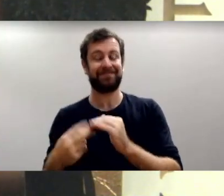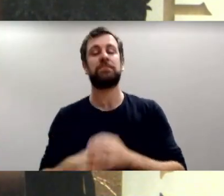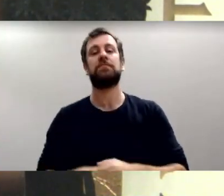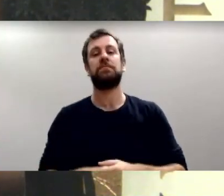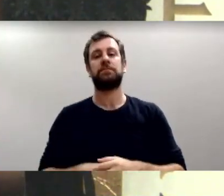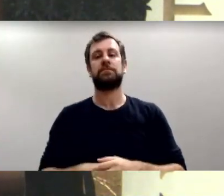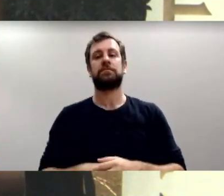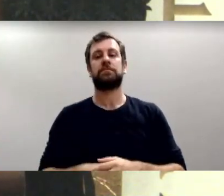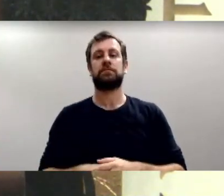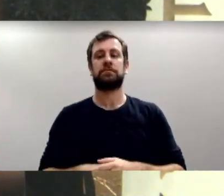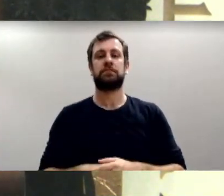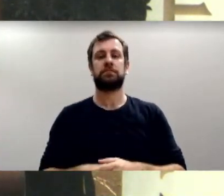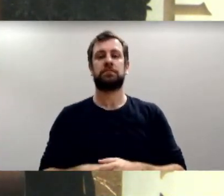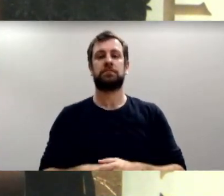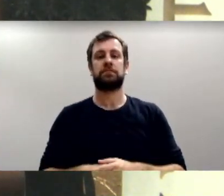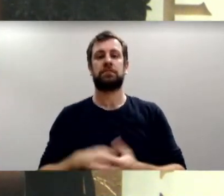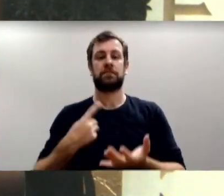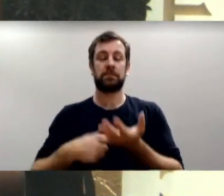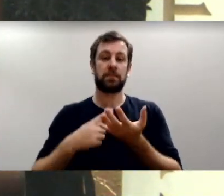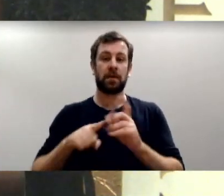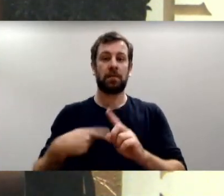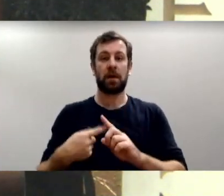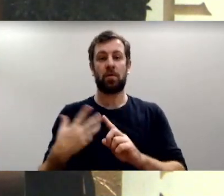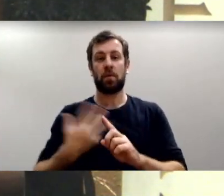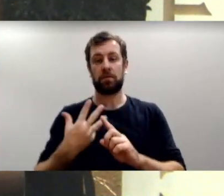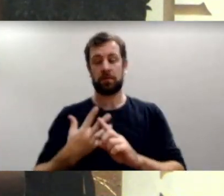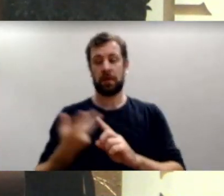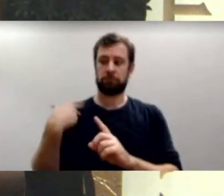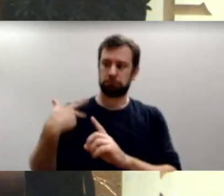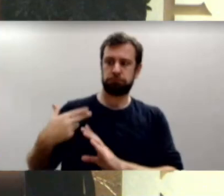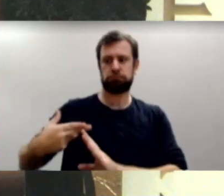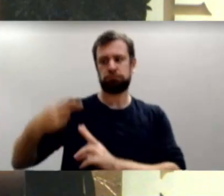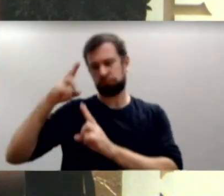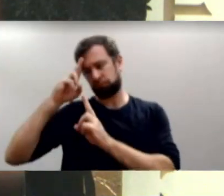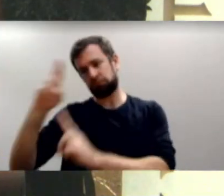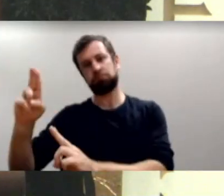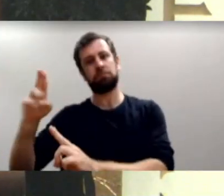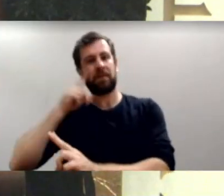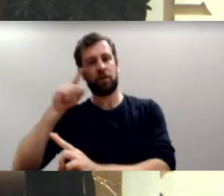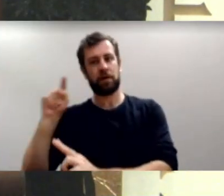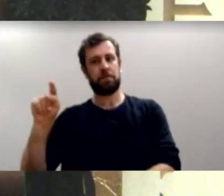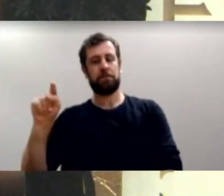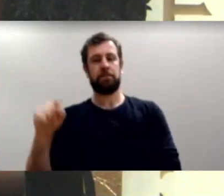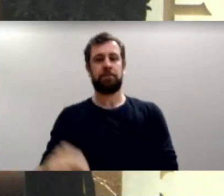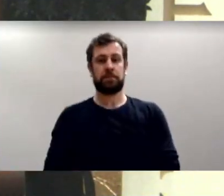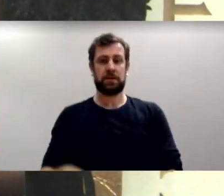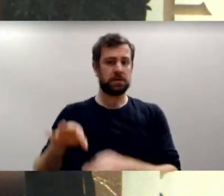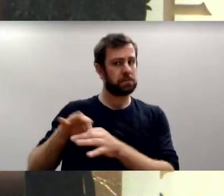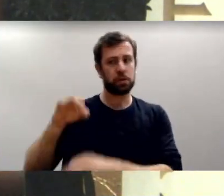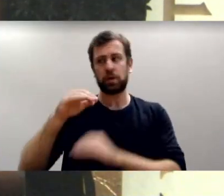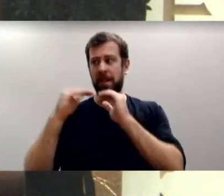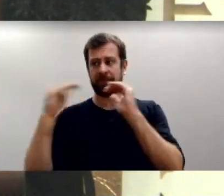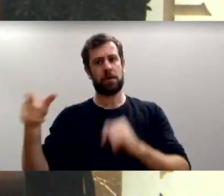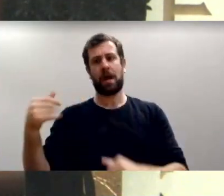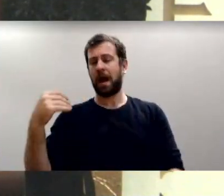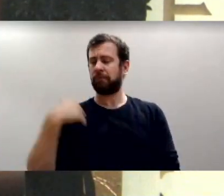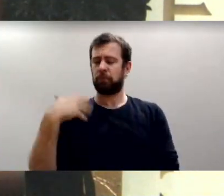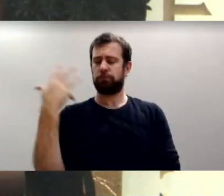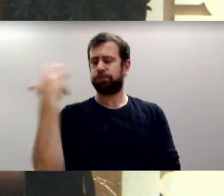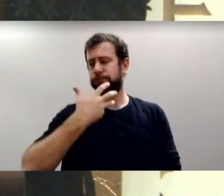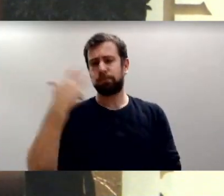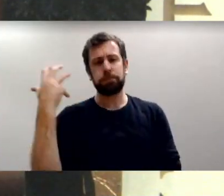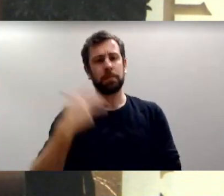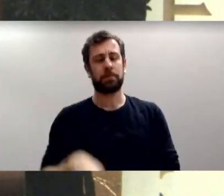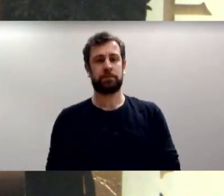and talks about the fadilat that he has given to him on a spiritual level. And this is where